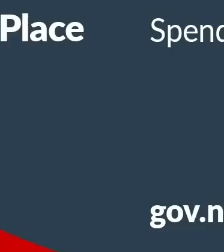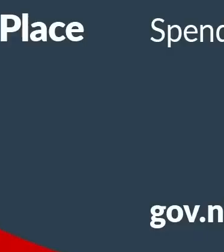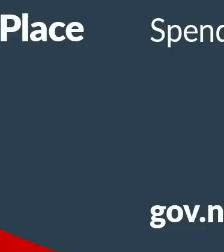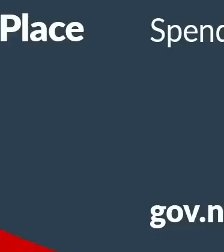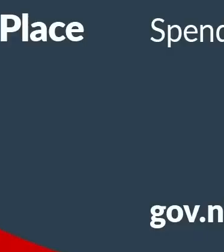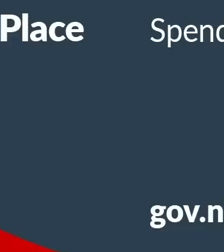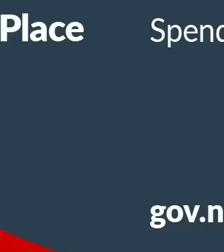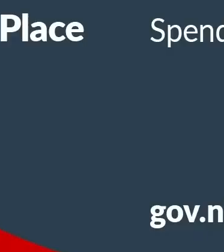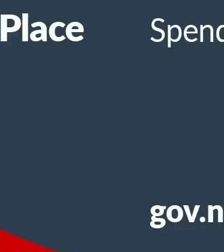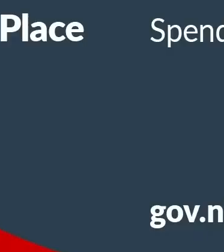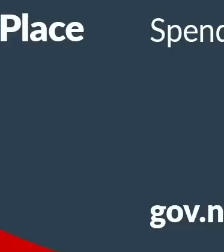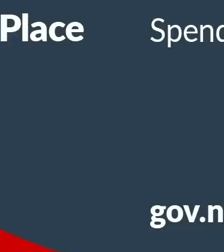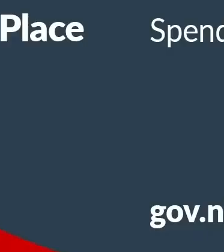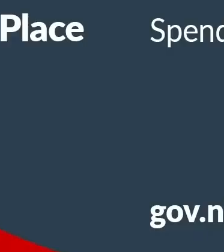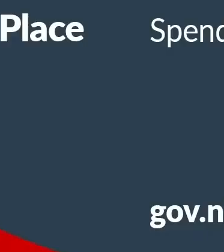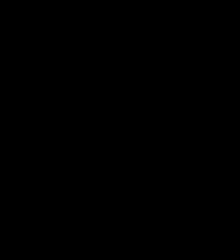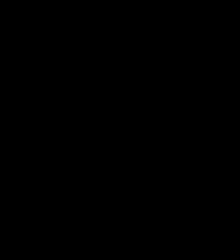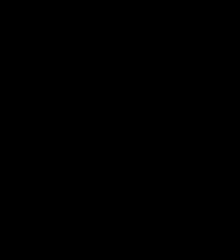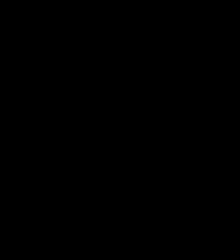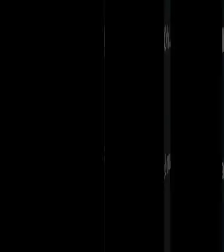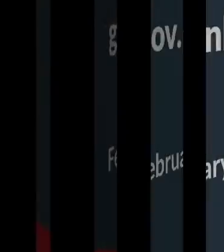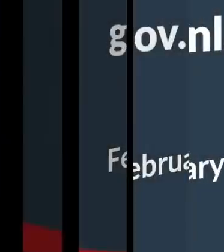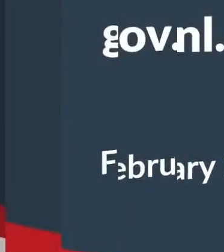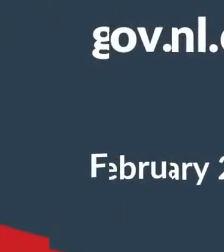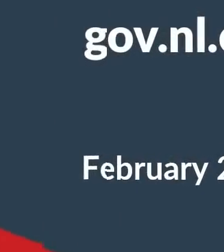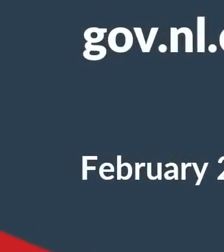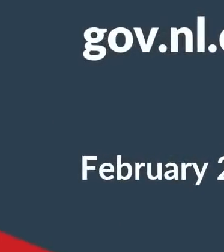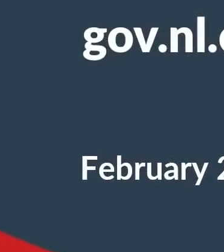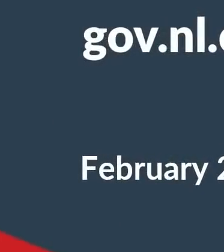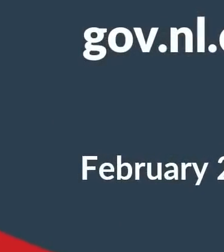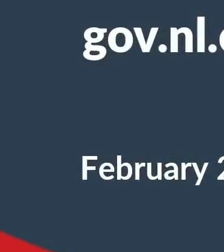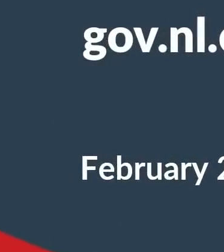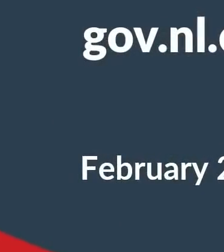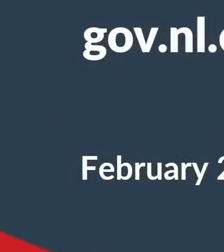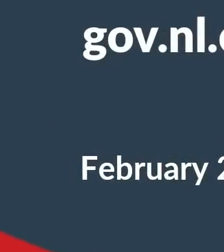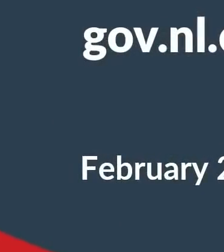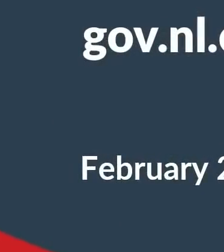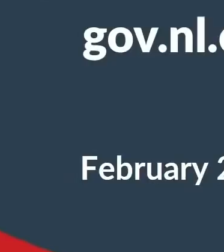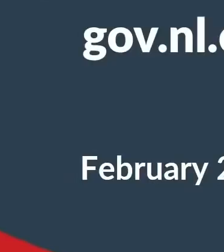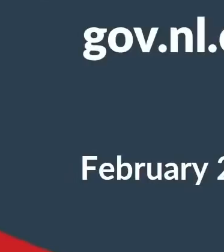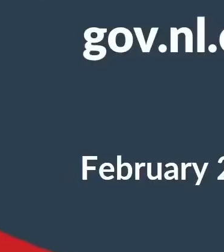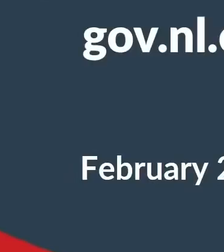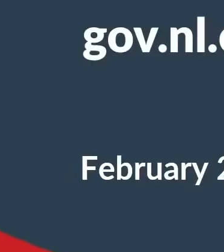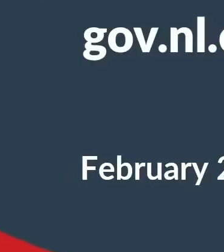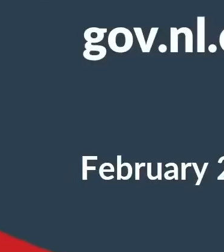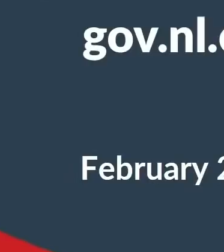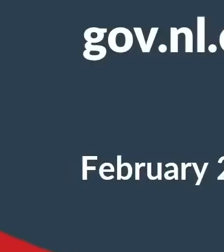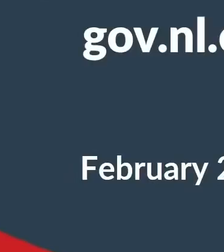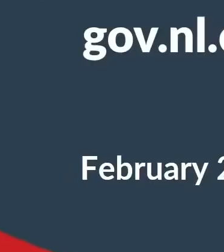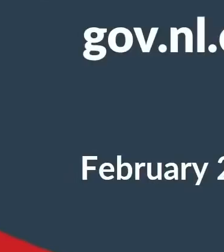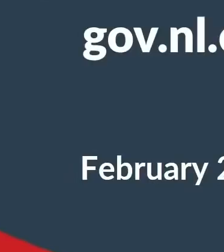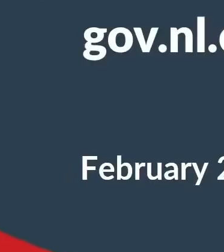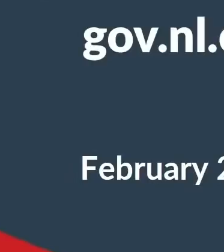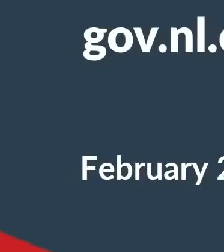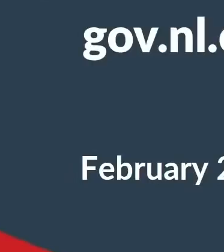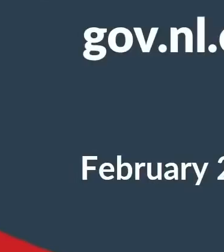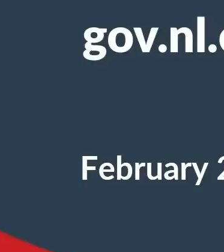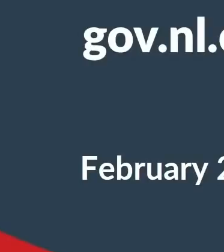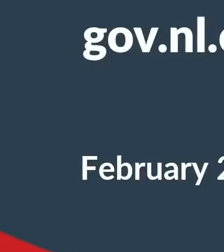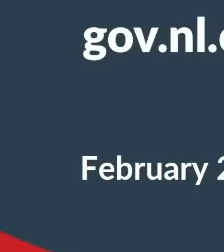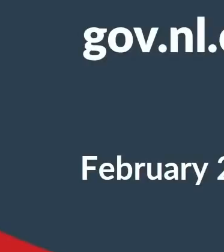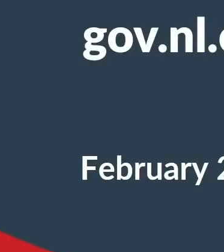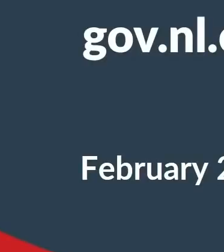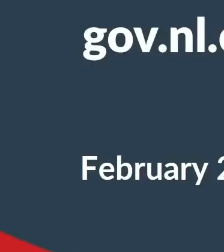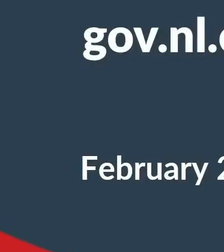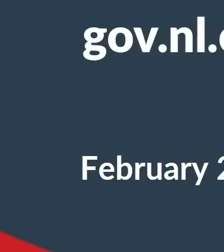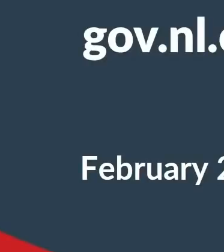Services, and I'm the moderator for today's question and answer session. Joining us today are the Honourable Andrew Furey, Premier of Newfoundland and Labrador, the Honourable